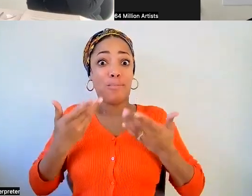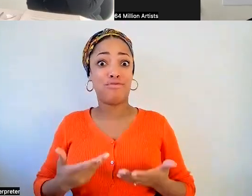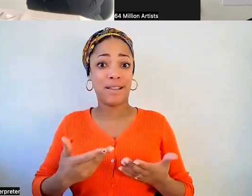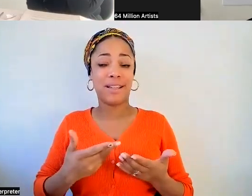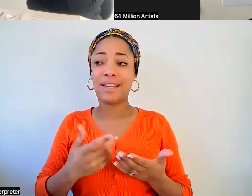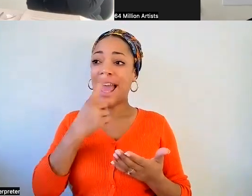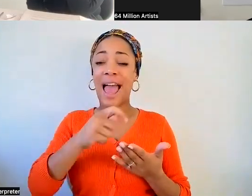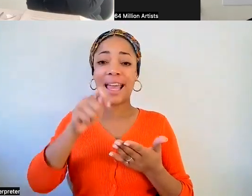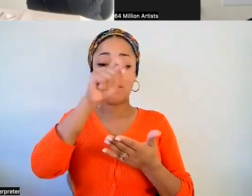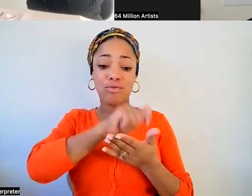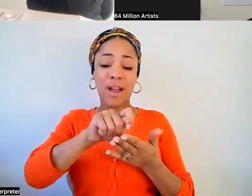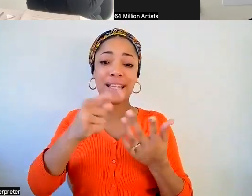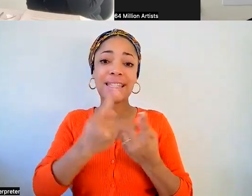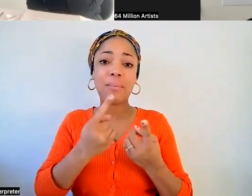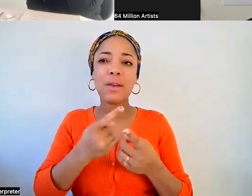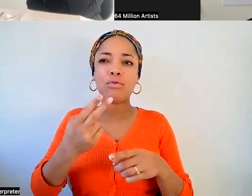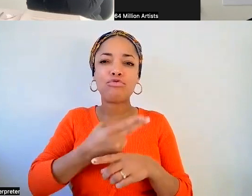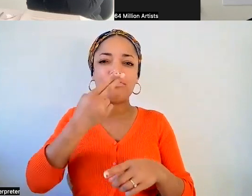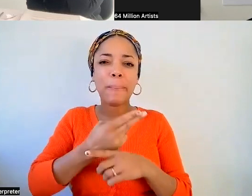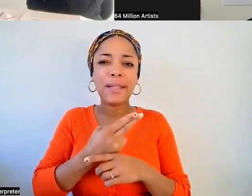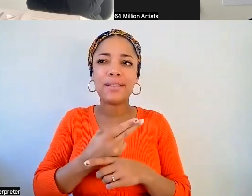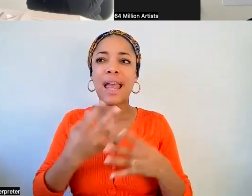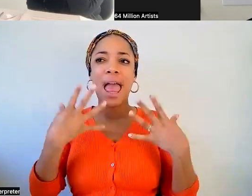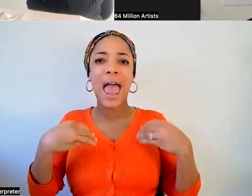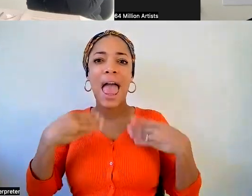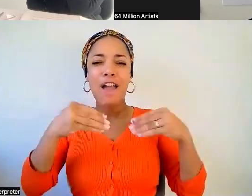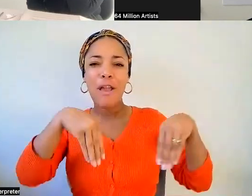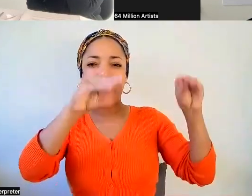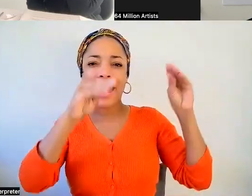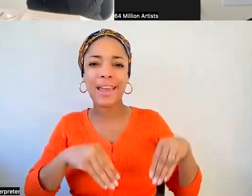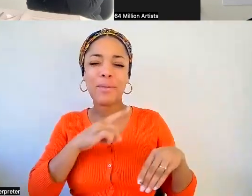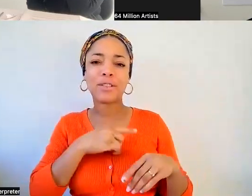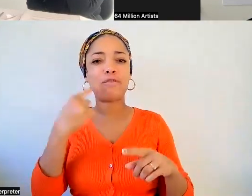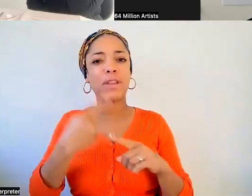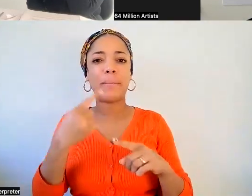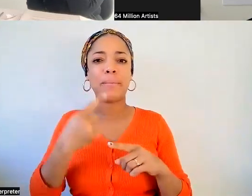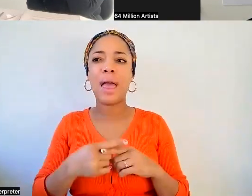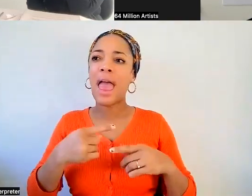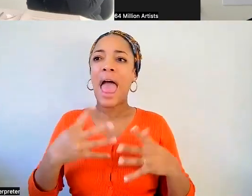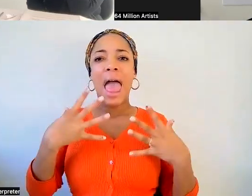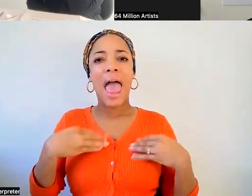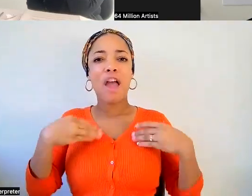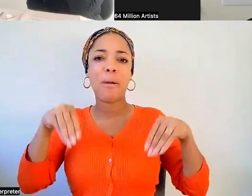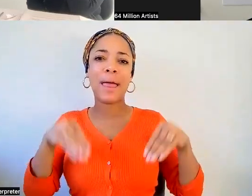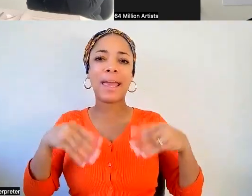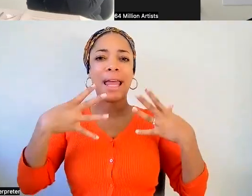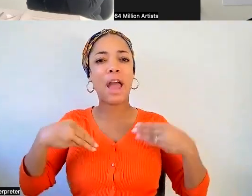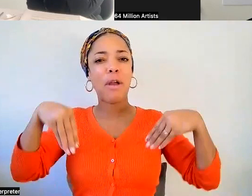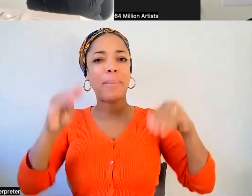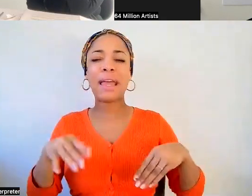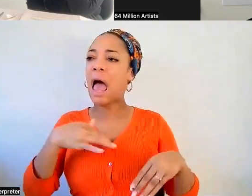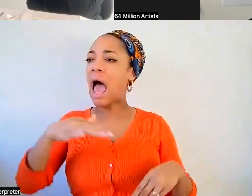repeat hairy blanket, because that gives me a rhythm. Hairy blanket, hairy blanket. I don't like the hairy blanket. And the teacher comes